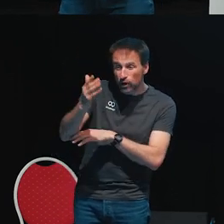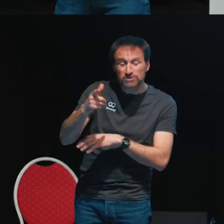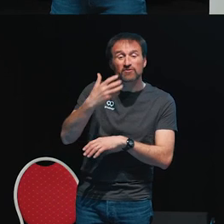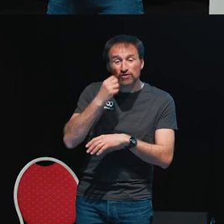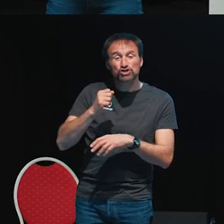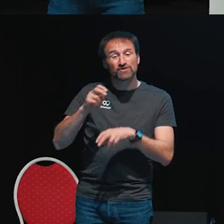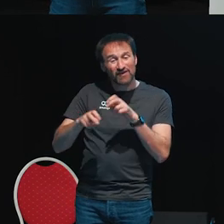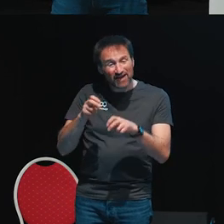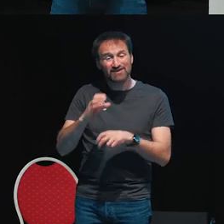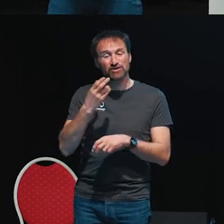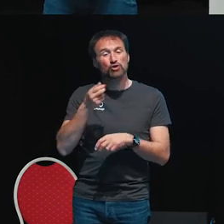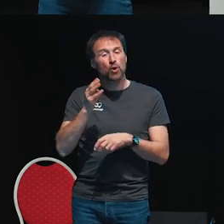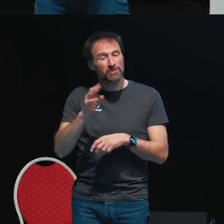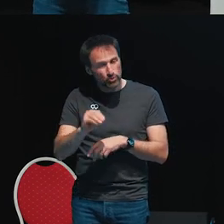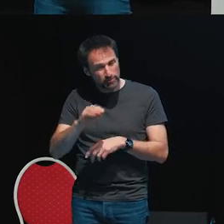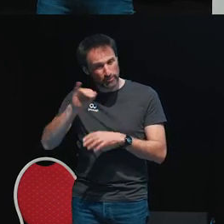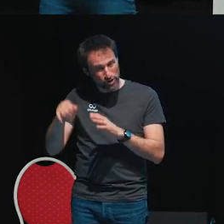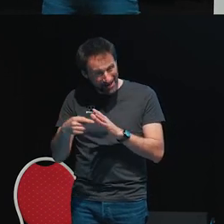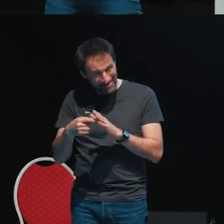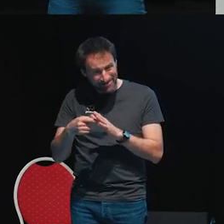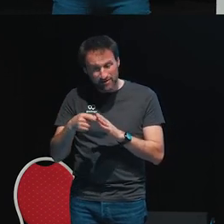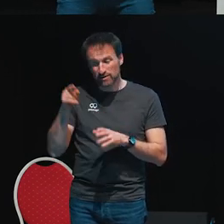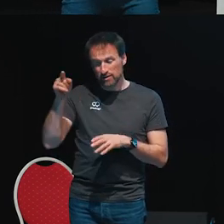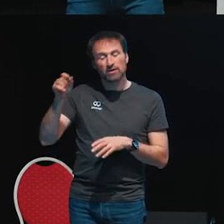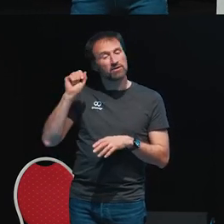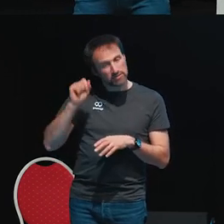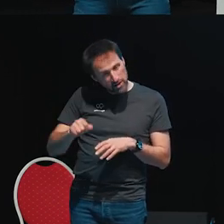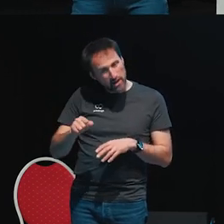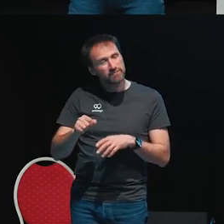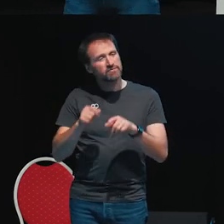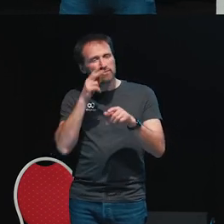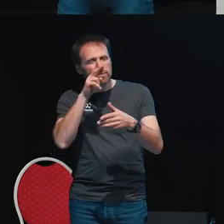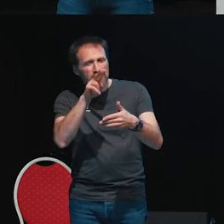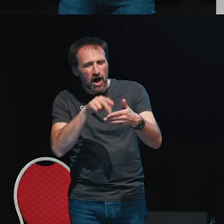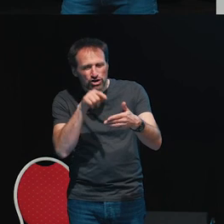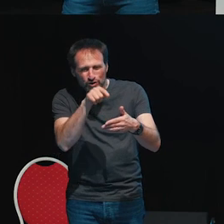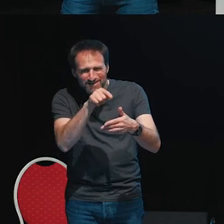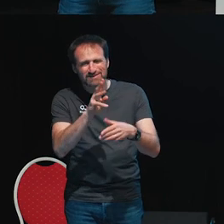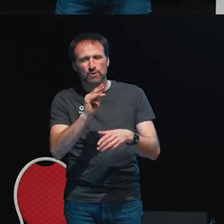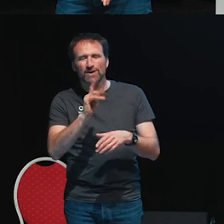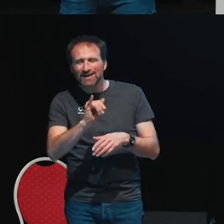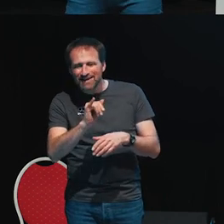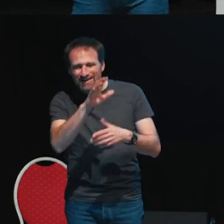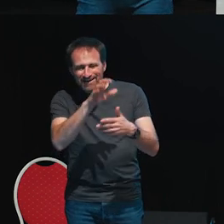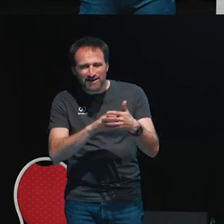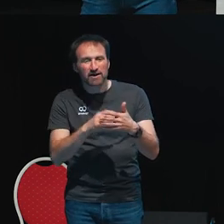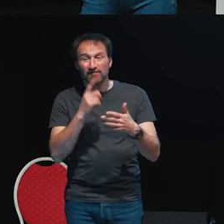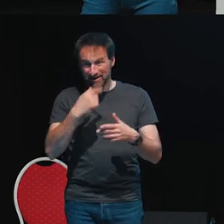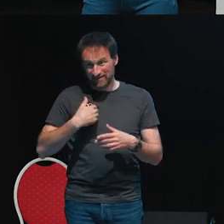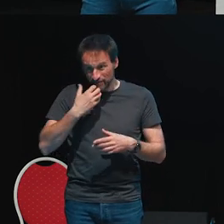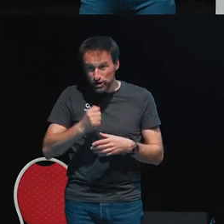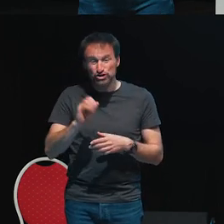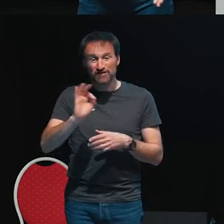Chromium project or want to contribute to Chromium can also have a place to look for, okay, in order to start feature development in this